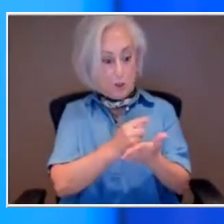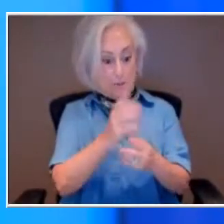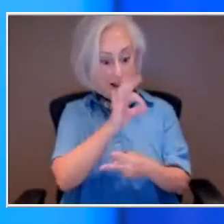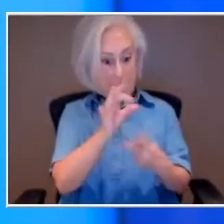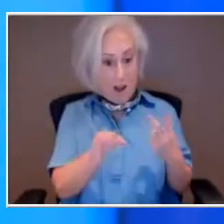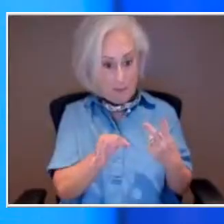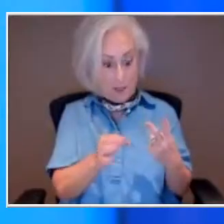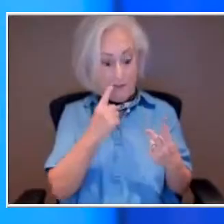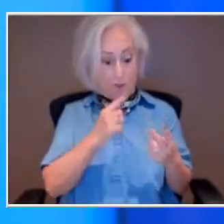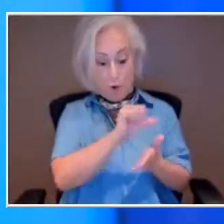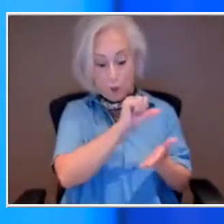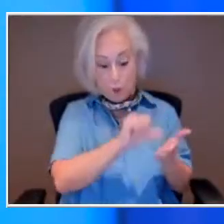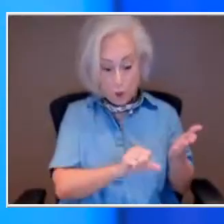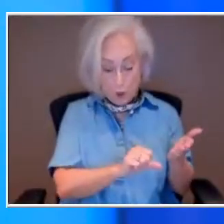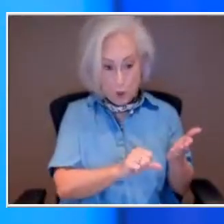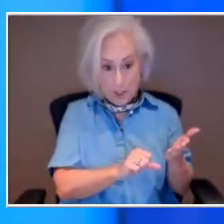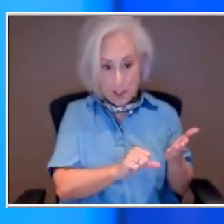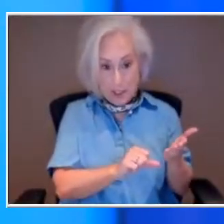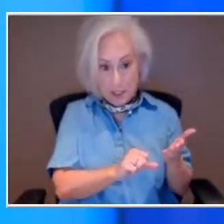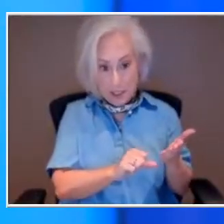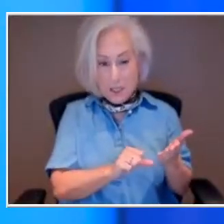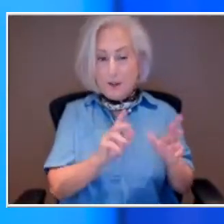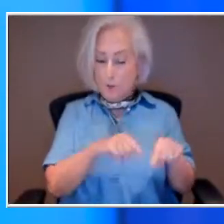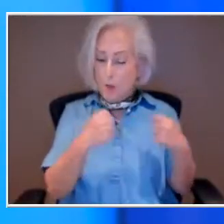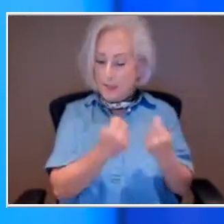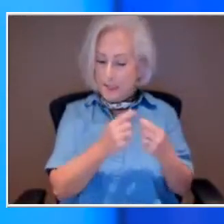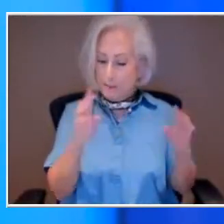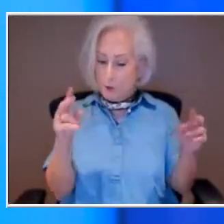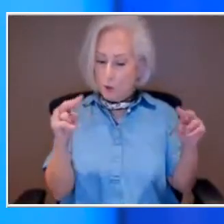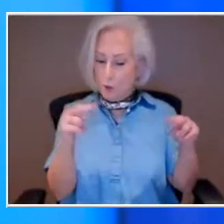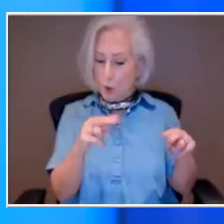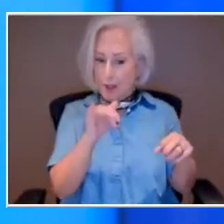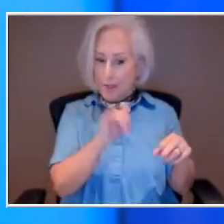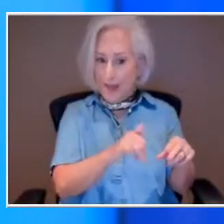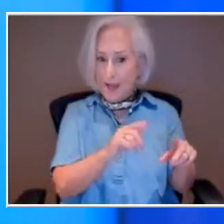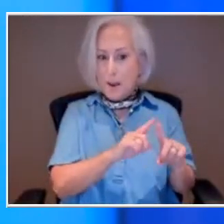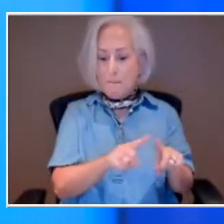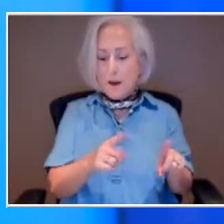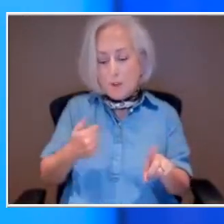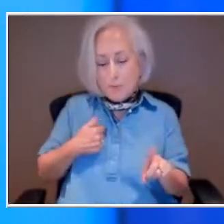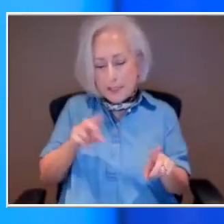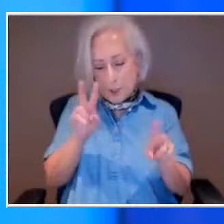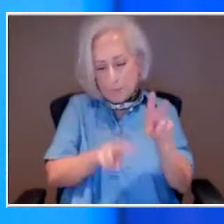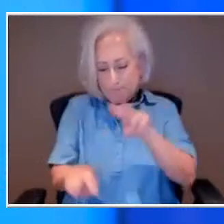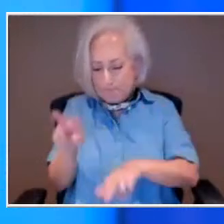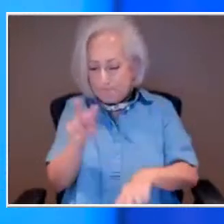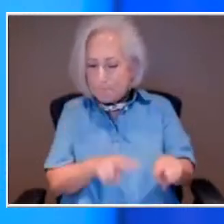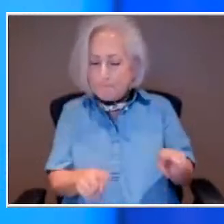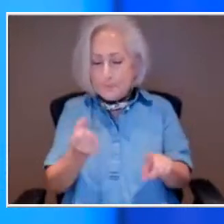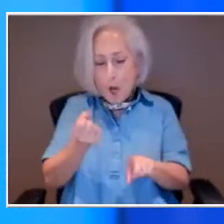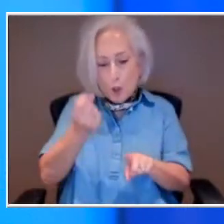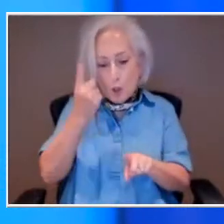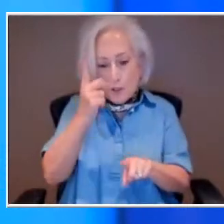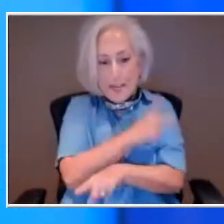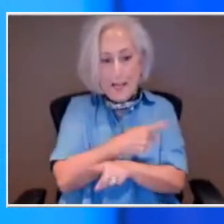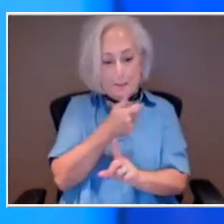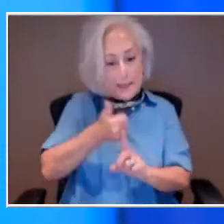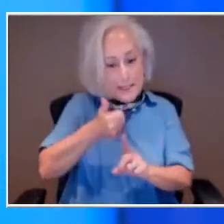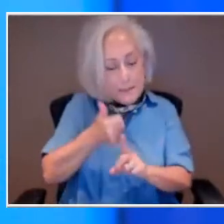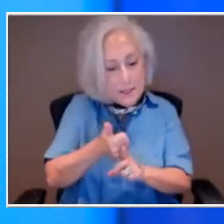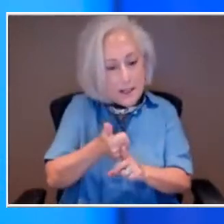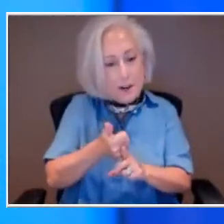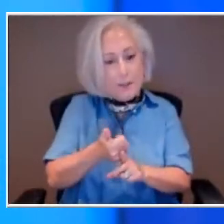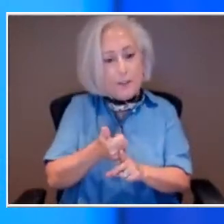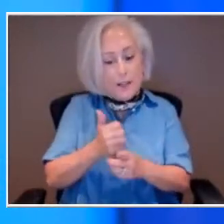as a multidisciplinary team. Mm-hmm. It's for me to really understand the patient. And I want to help them along this journey and